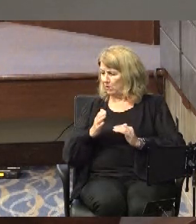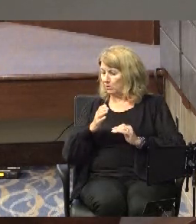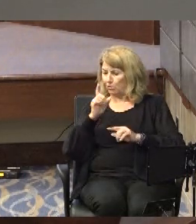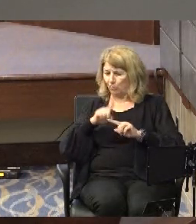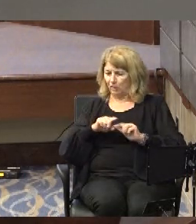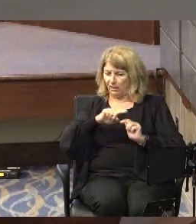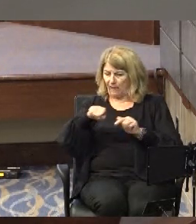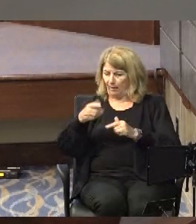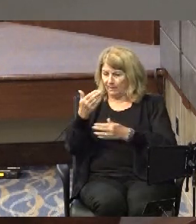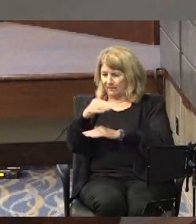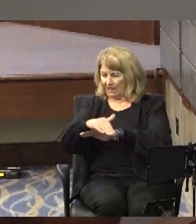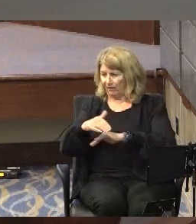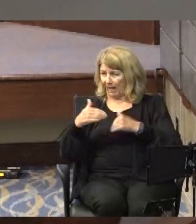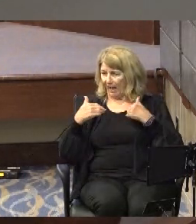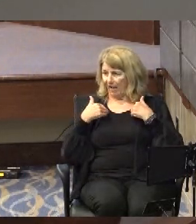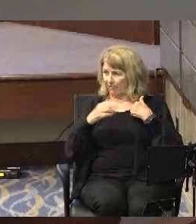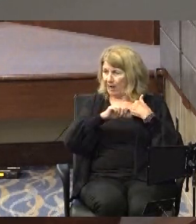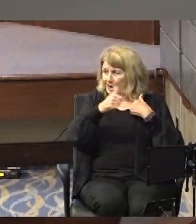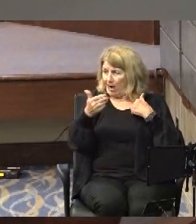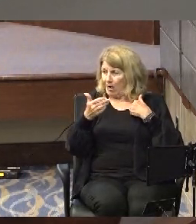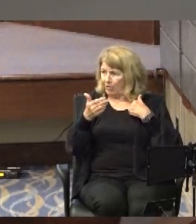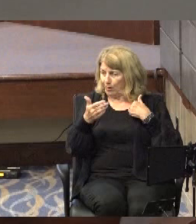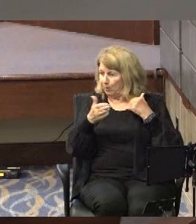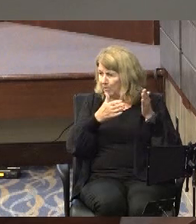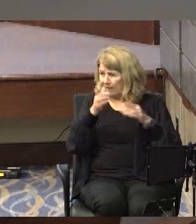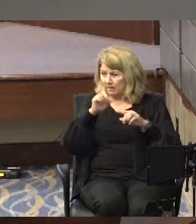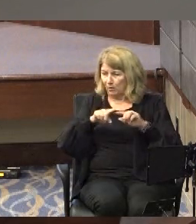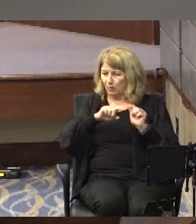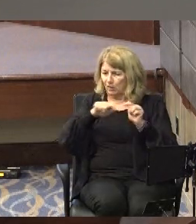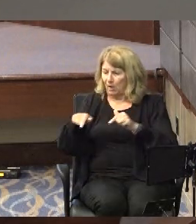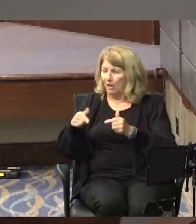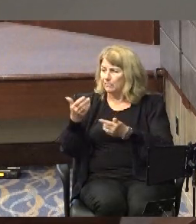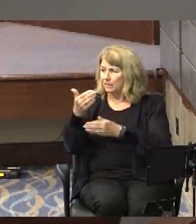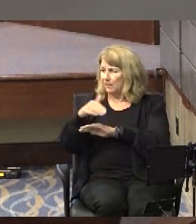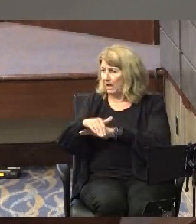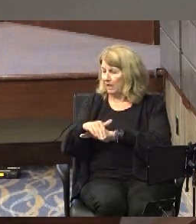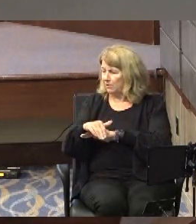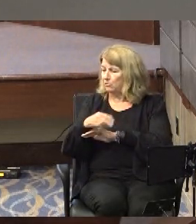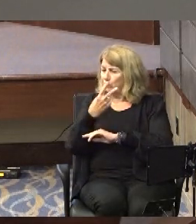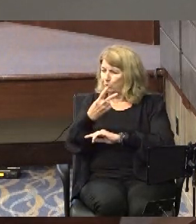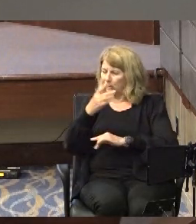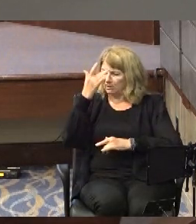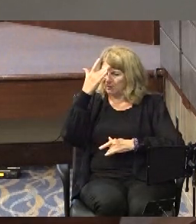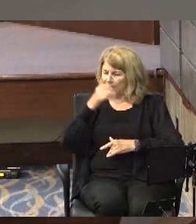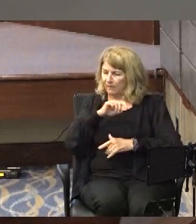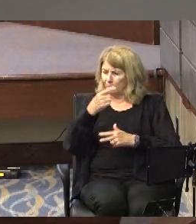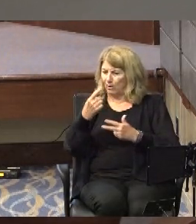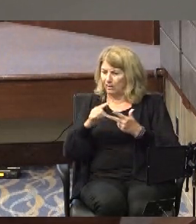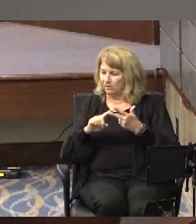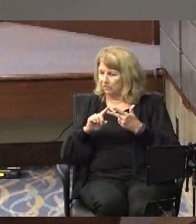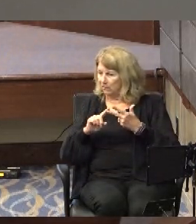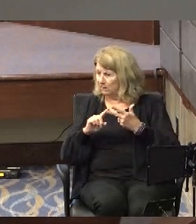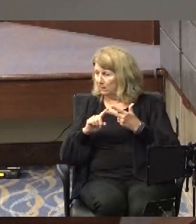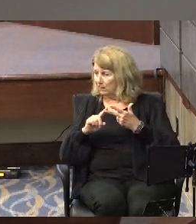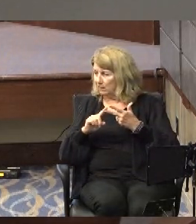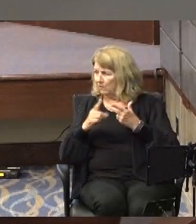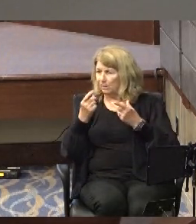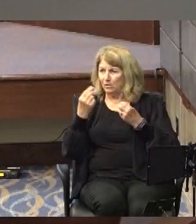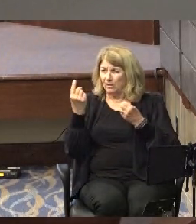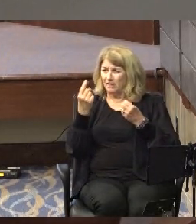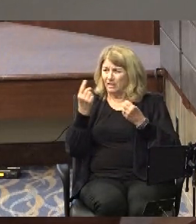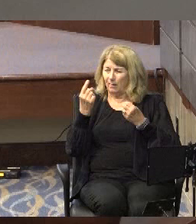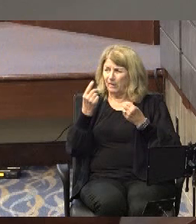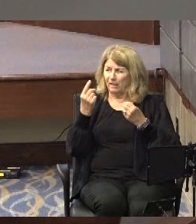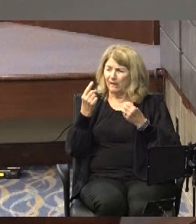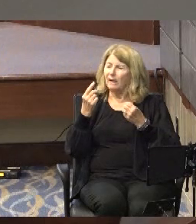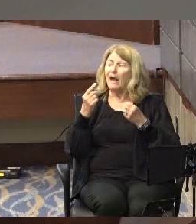other obligations, they couldn't make it. Two are out of state, one is doing something with a travel from Dallas, so he couldn't make